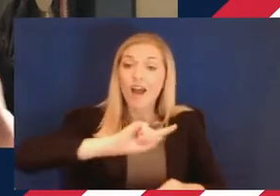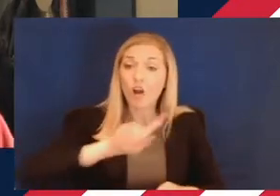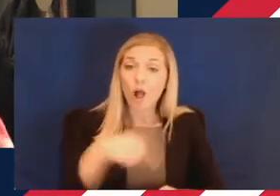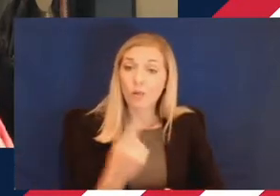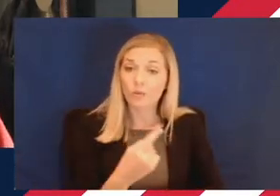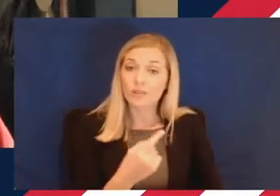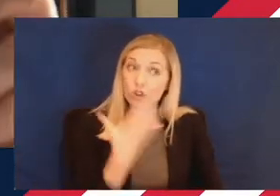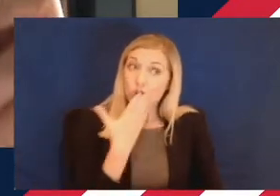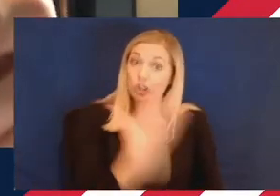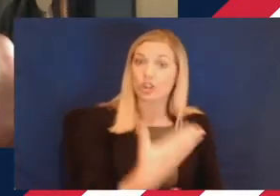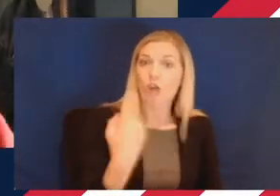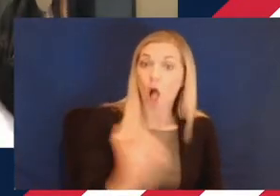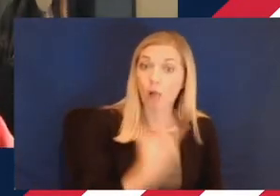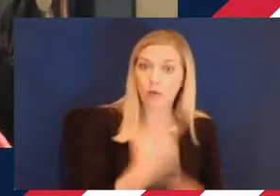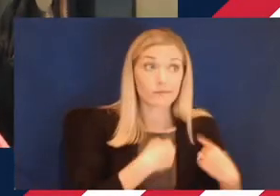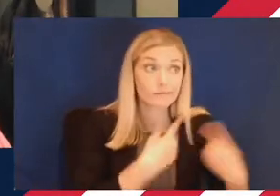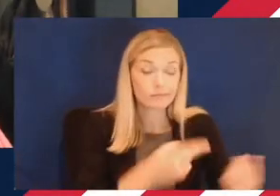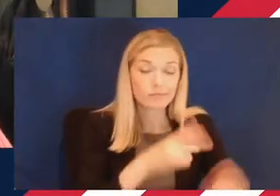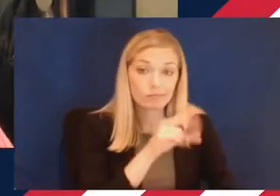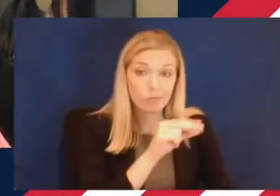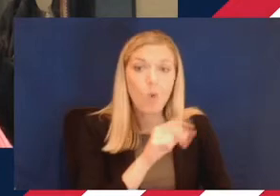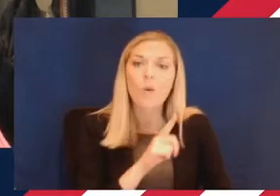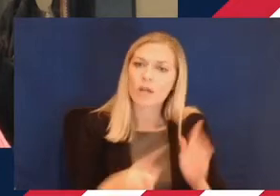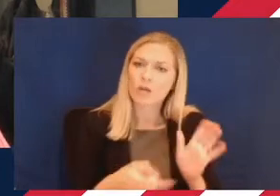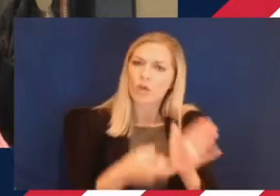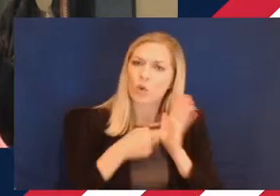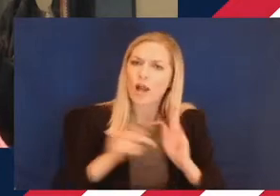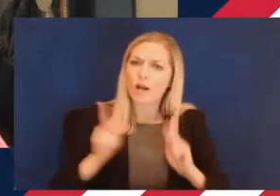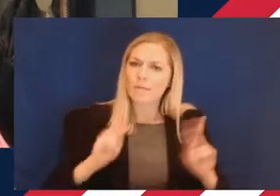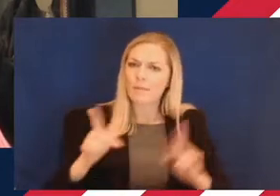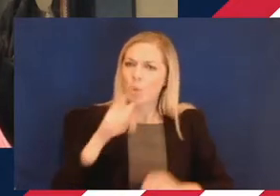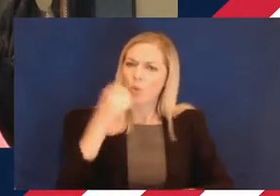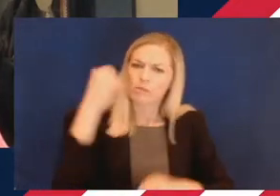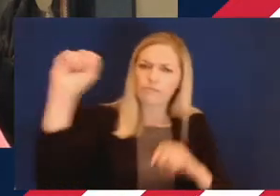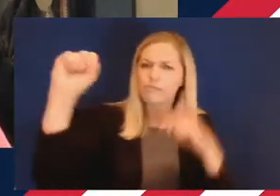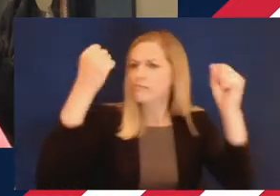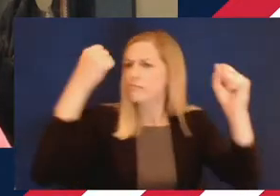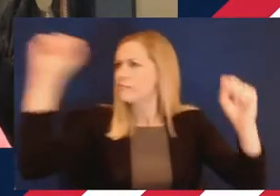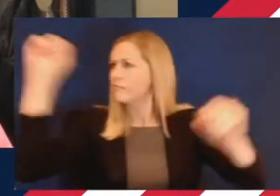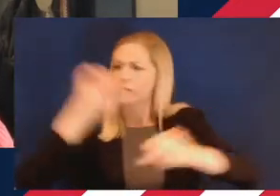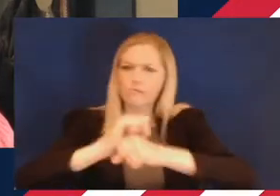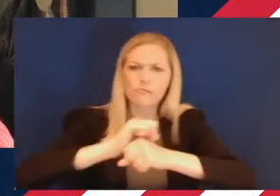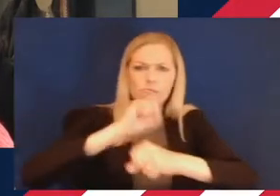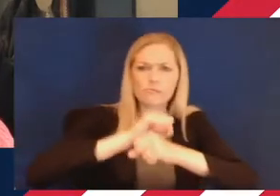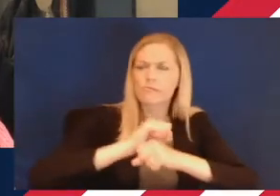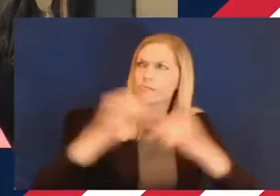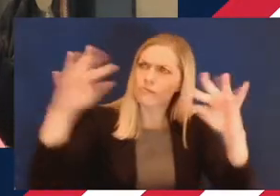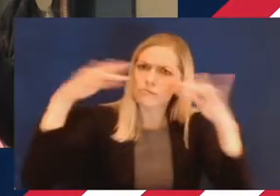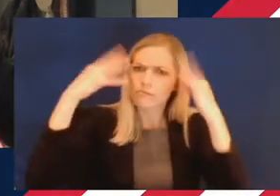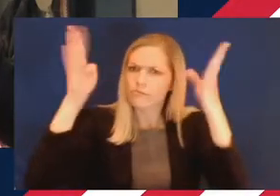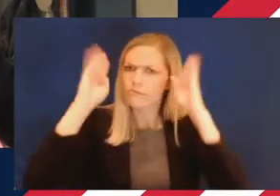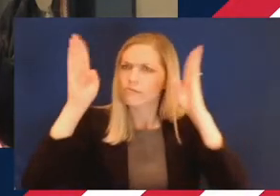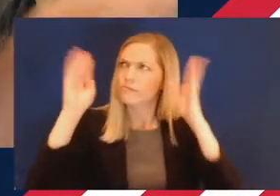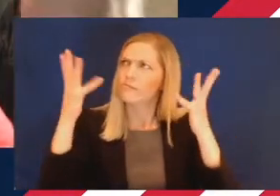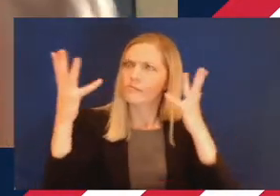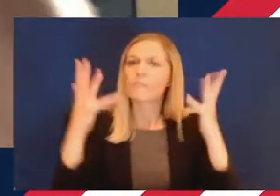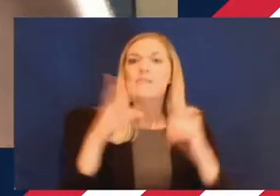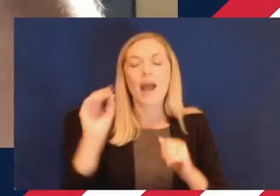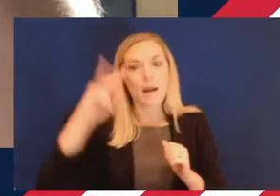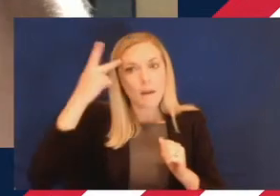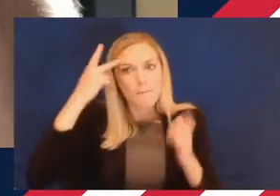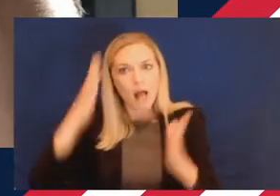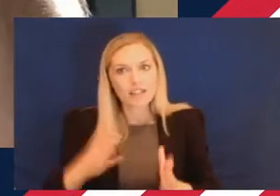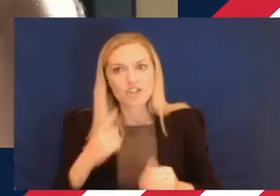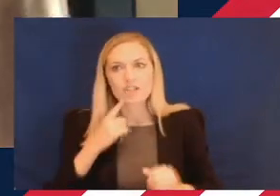took a workers' movement in the streets and politicians advancing a bold, aggressive policy agenda to balance the power